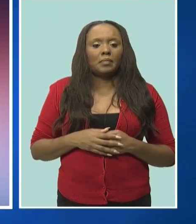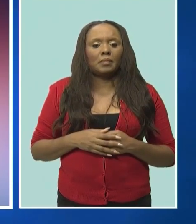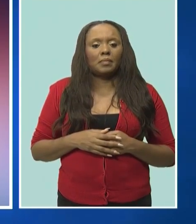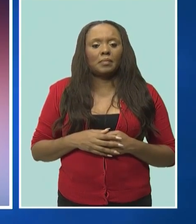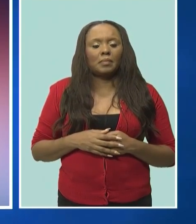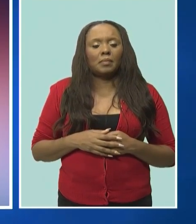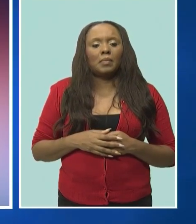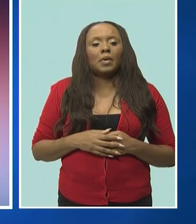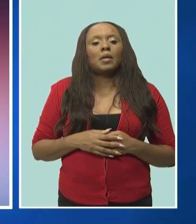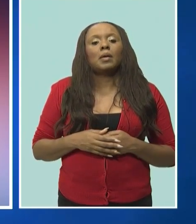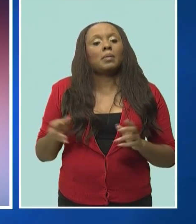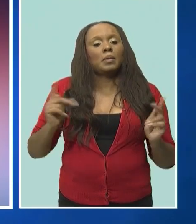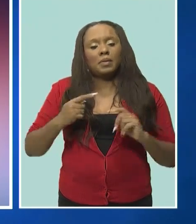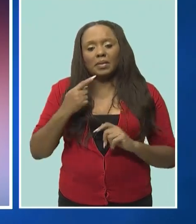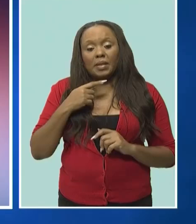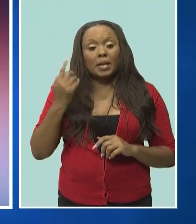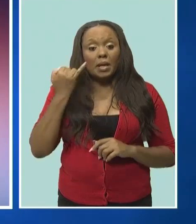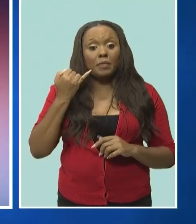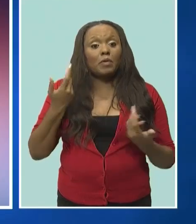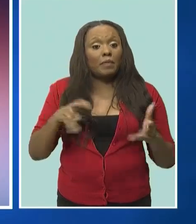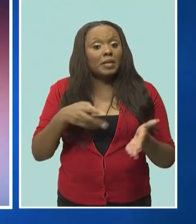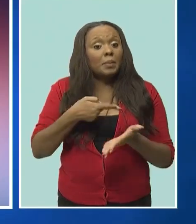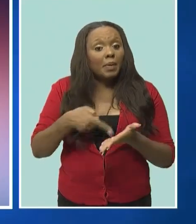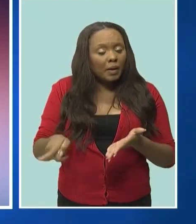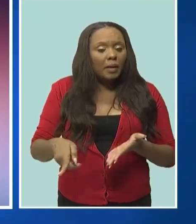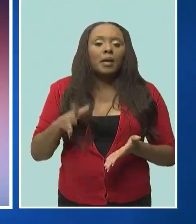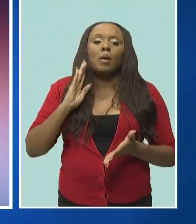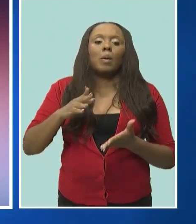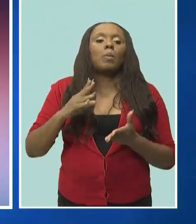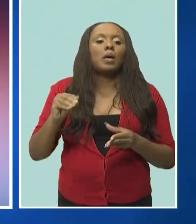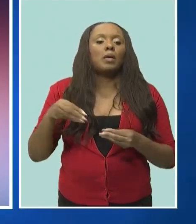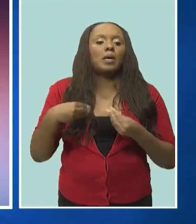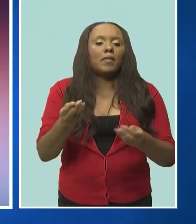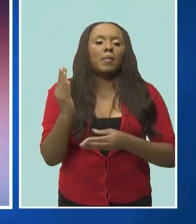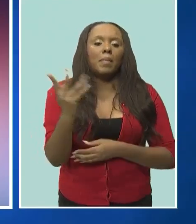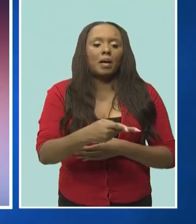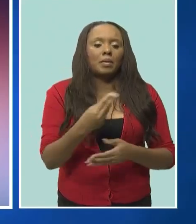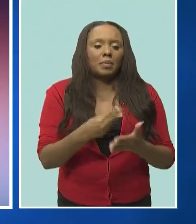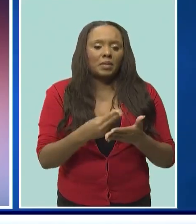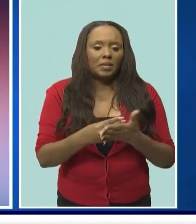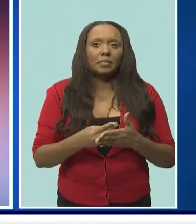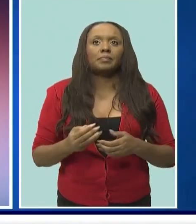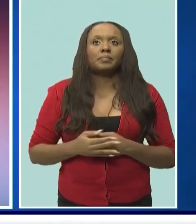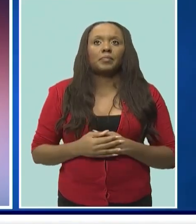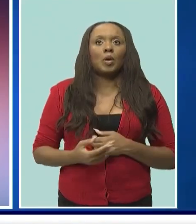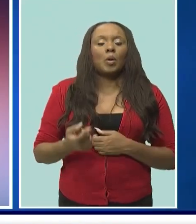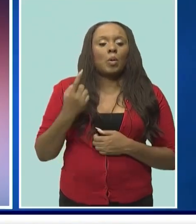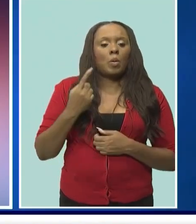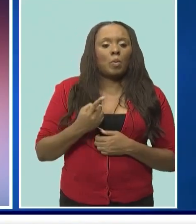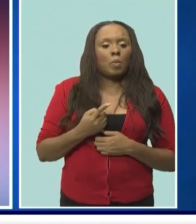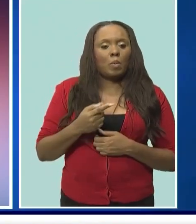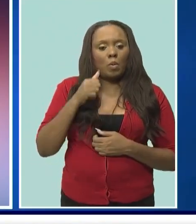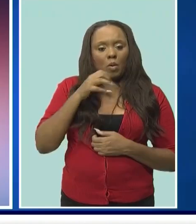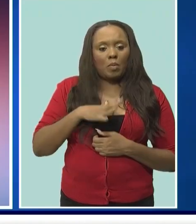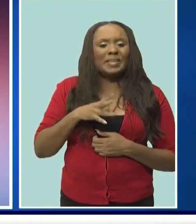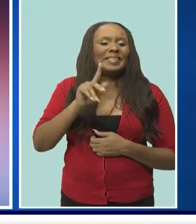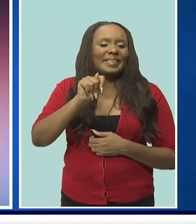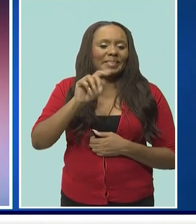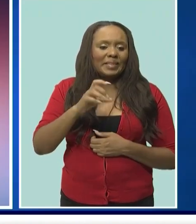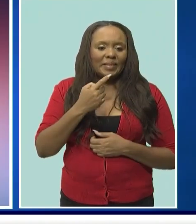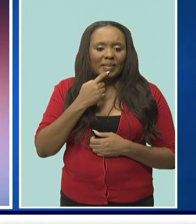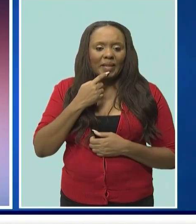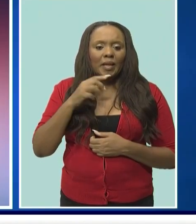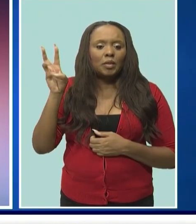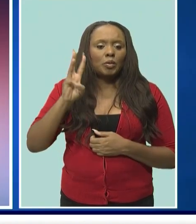full refunds, expressing regret at circumstances beyond their control. Terencia Coward-Thompson of Enigmatic Events told CBC News the weather drove